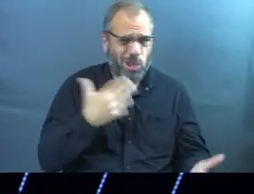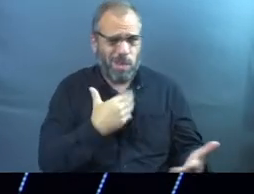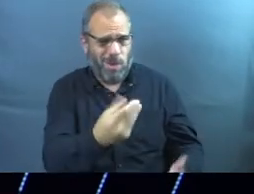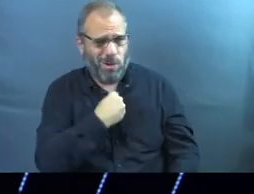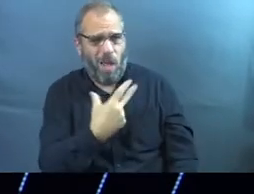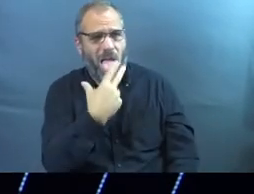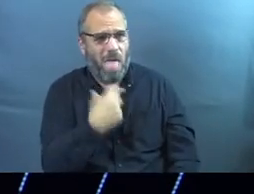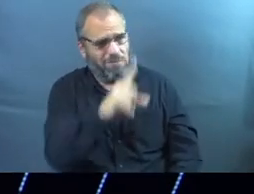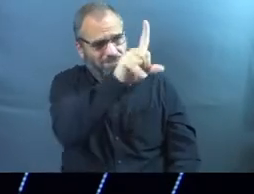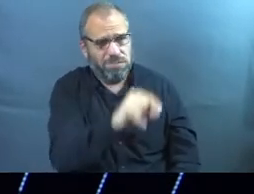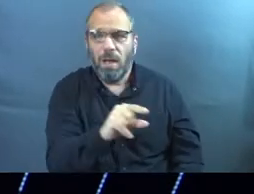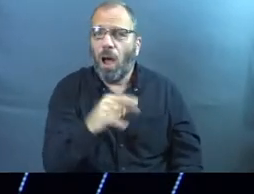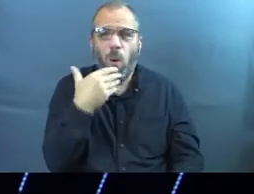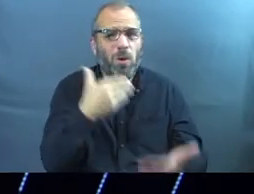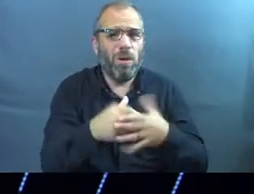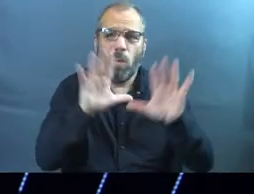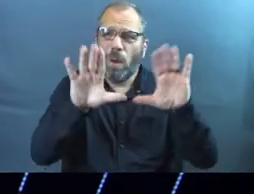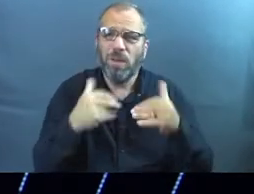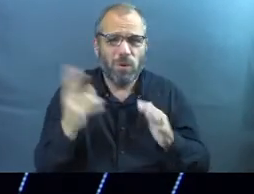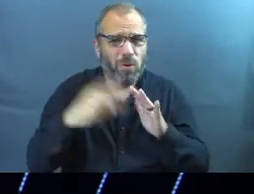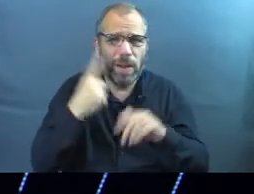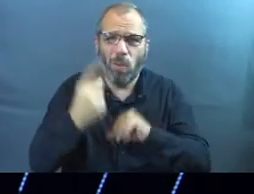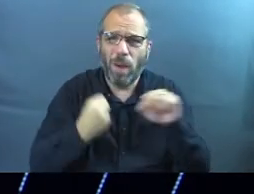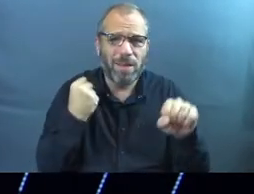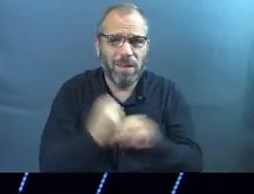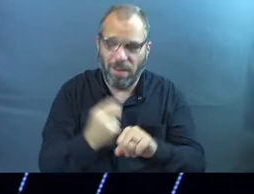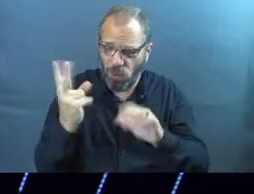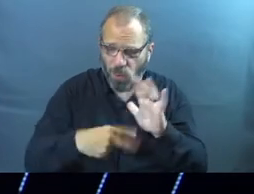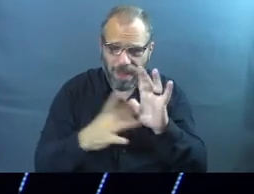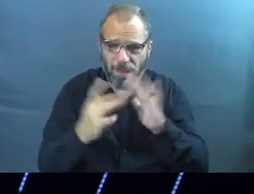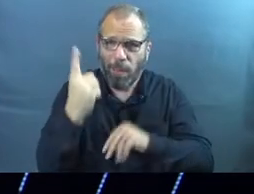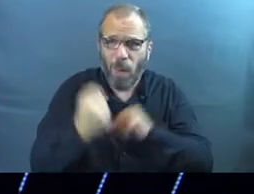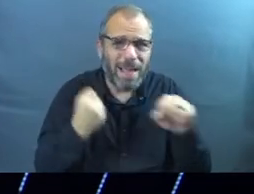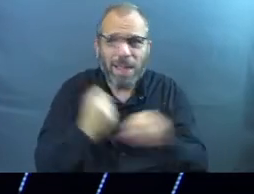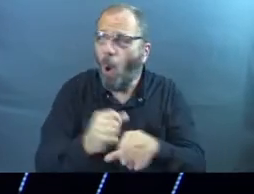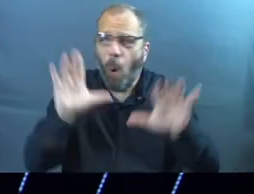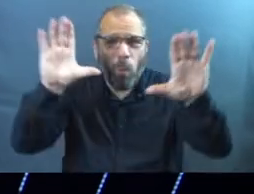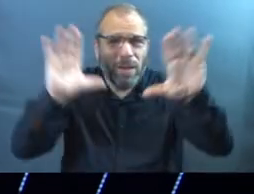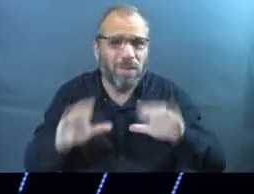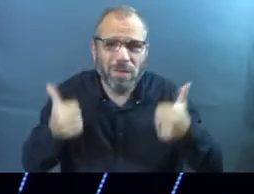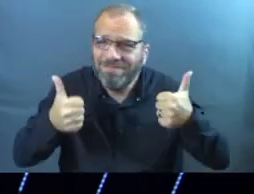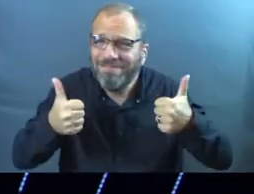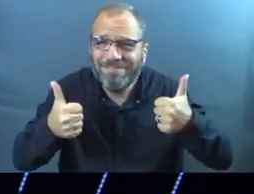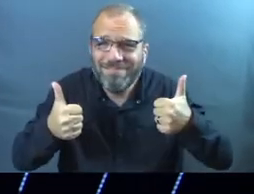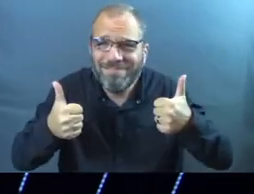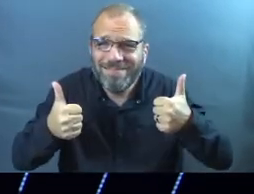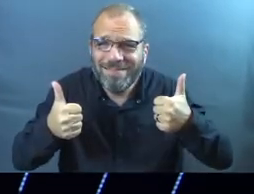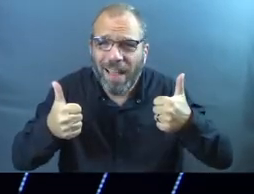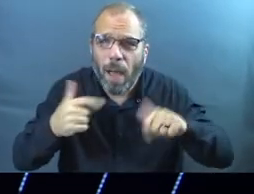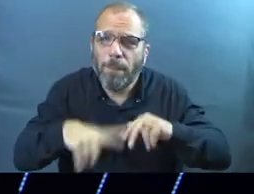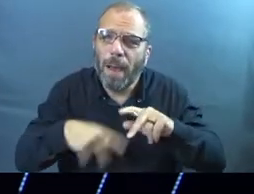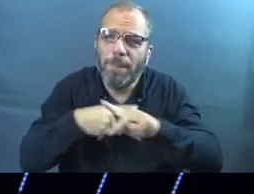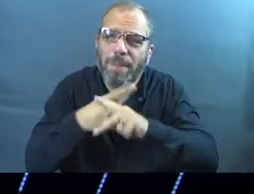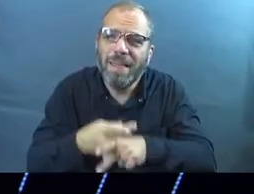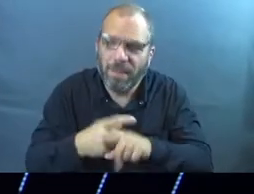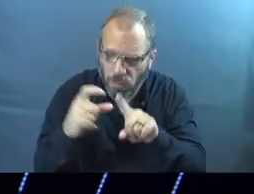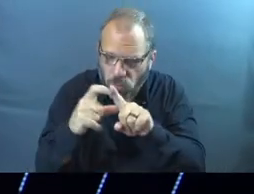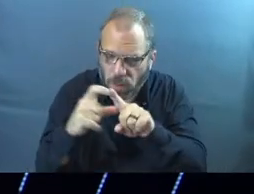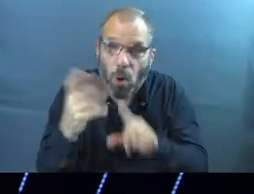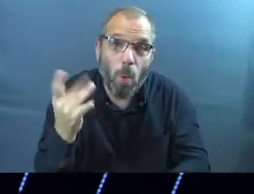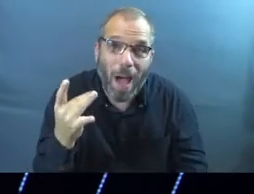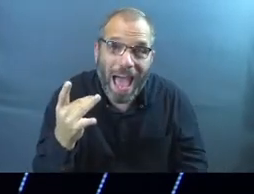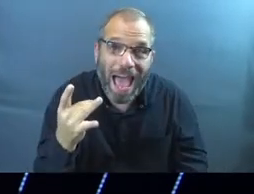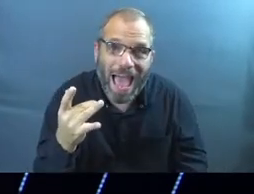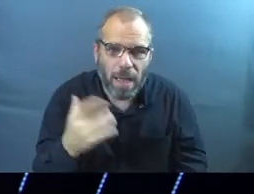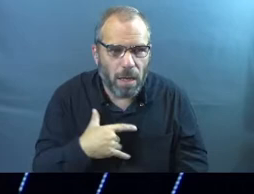a gold star. It's great. And if you read the whole Bible in a year, it's great. But be careful of your words, because